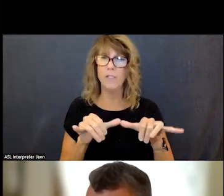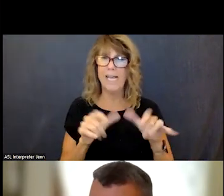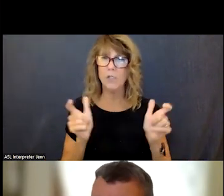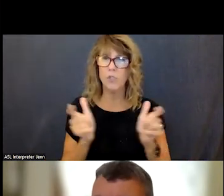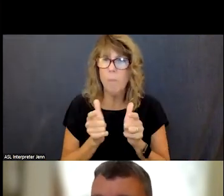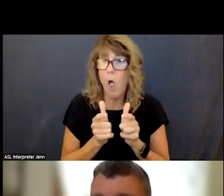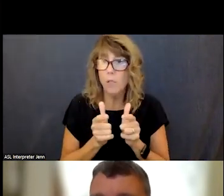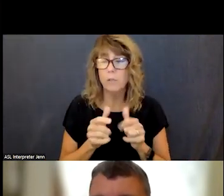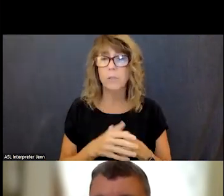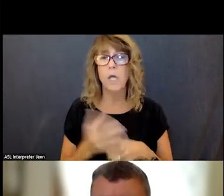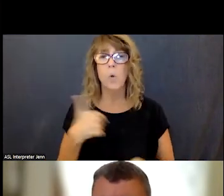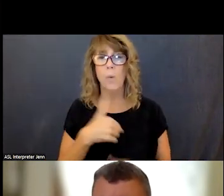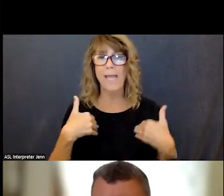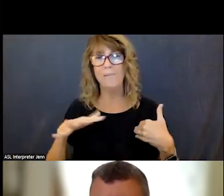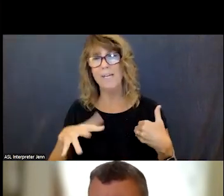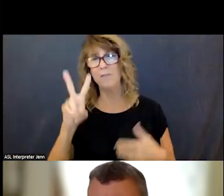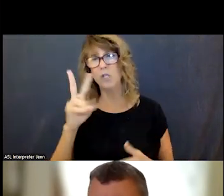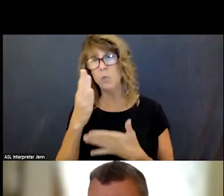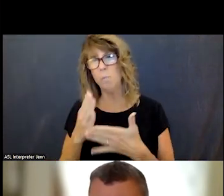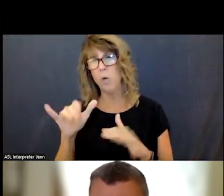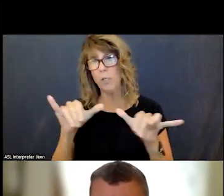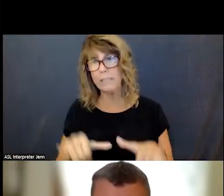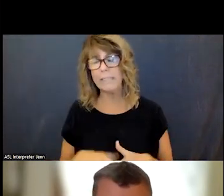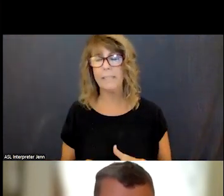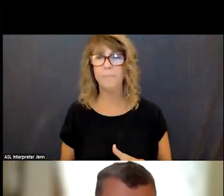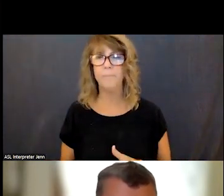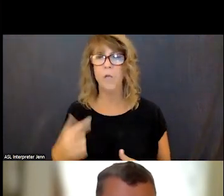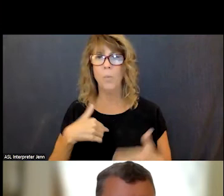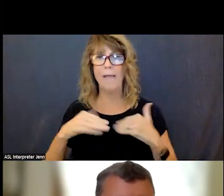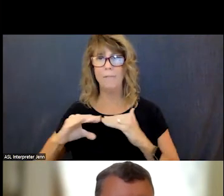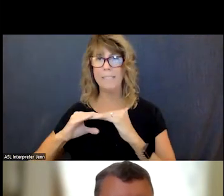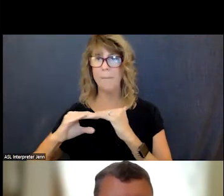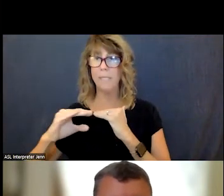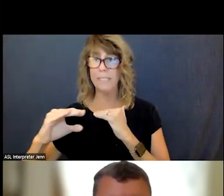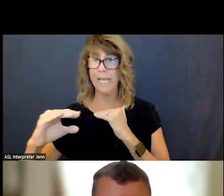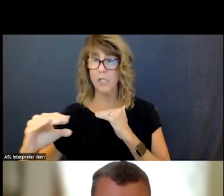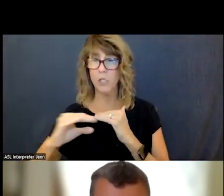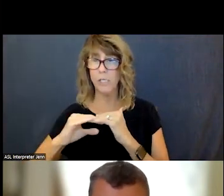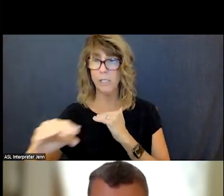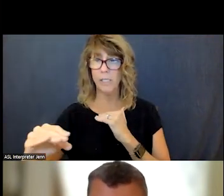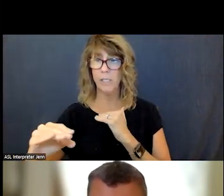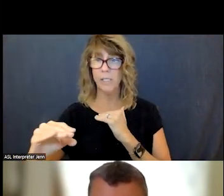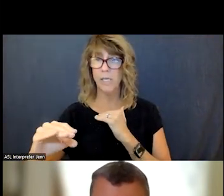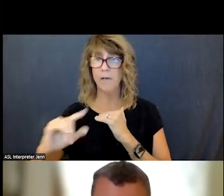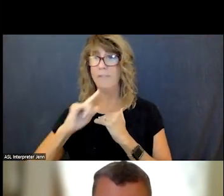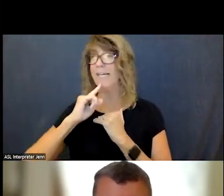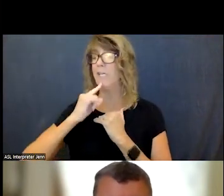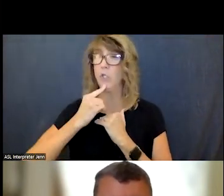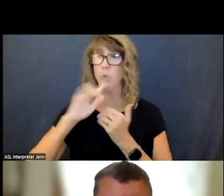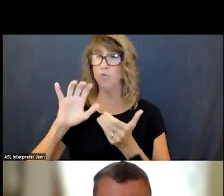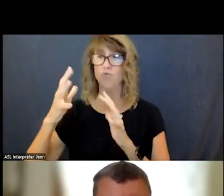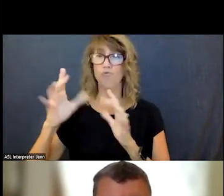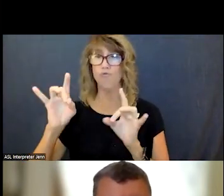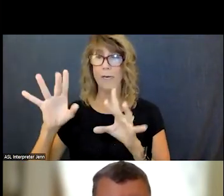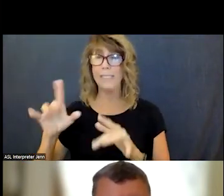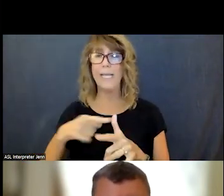So, and we have kind of a two-part system. We have the stabilization of the acute crisis, and then we do have up